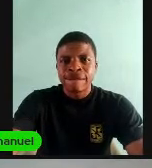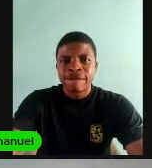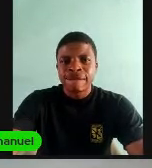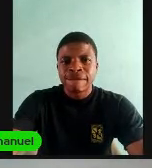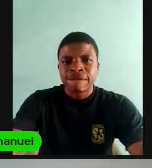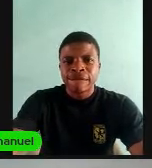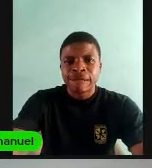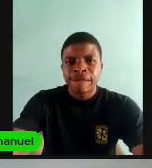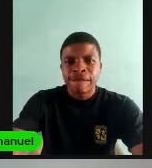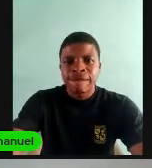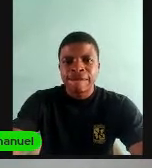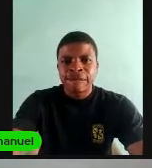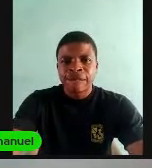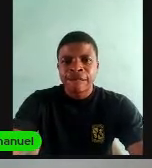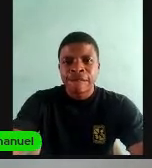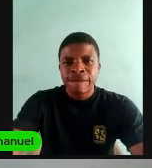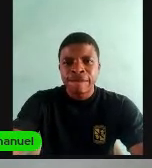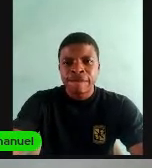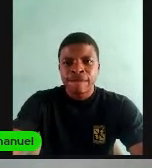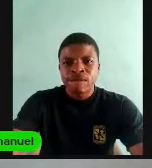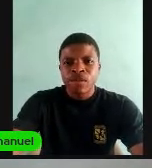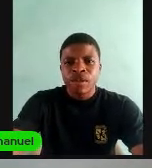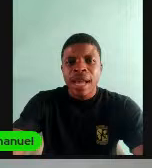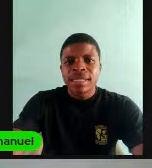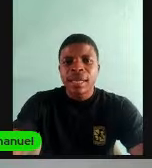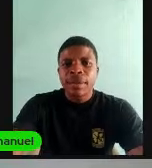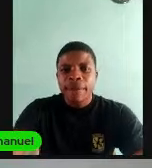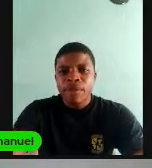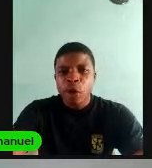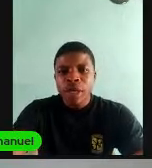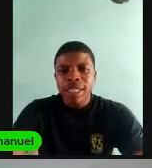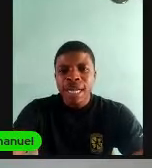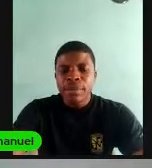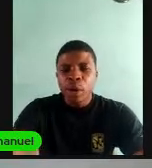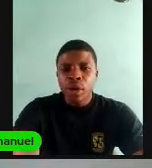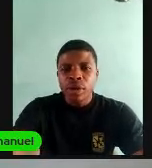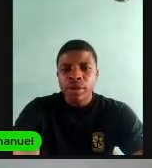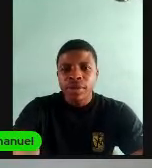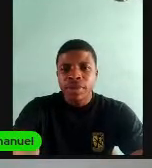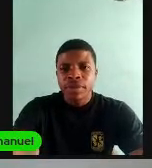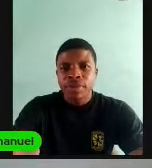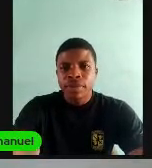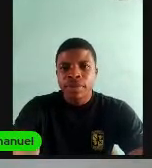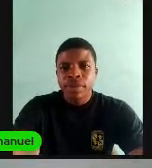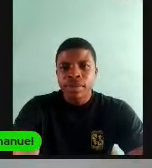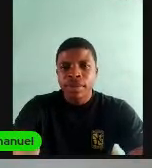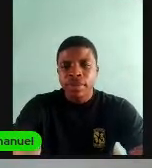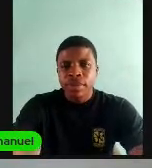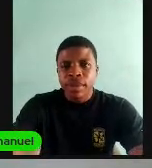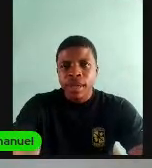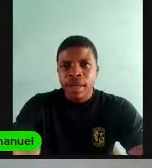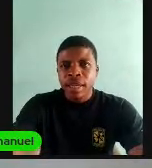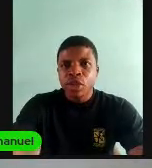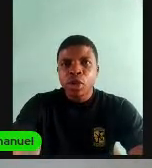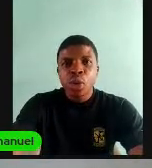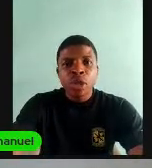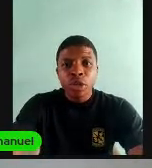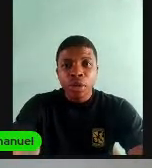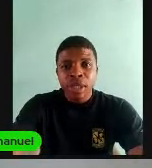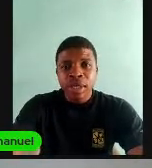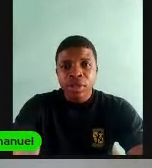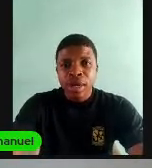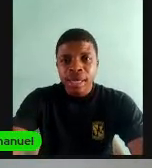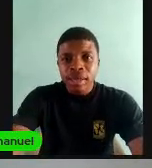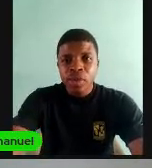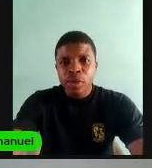Sorry, I didn't hear you very well. whatever. On the chat box, There's no